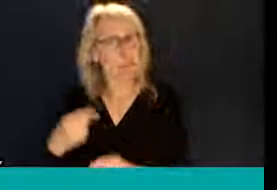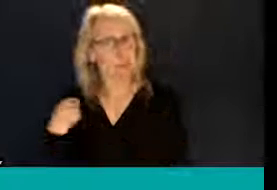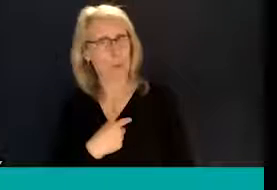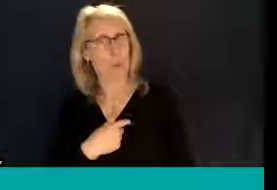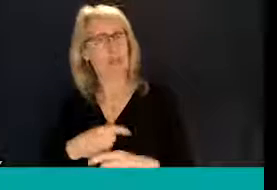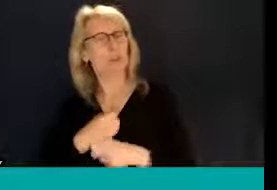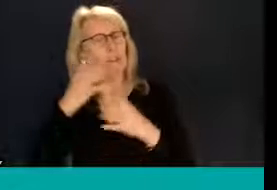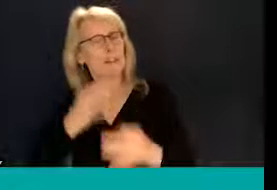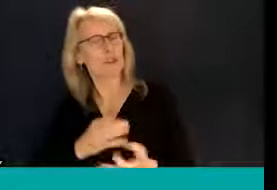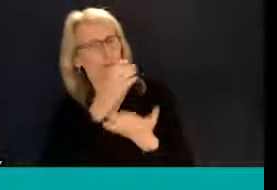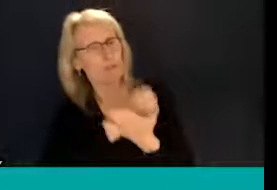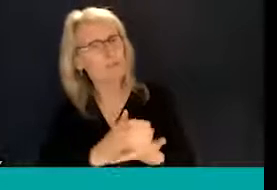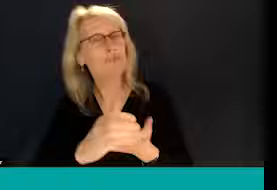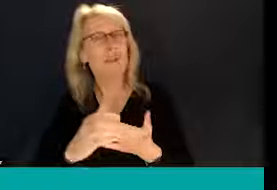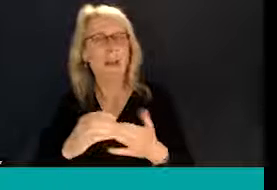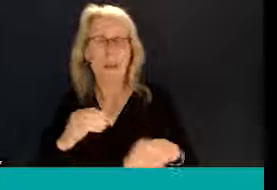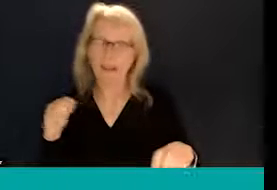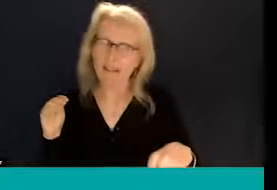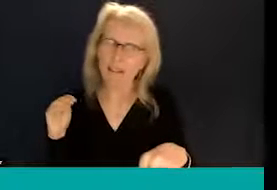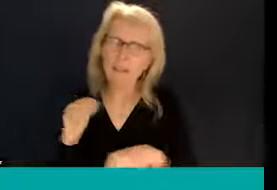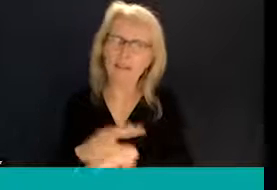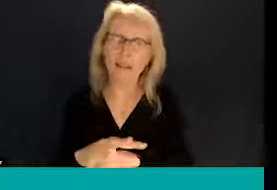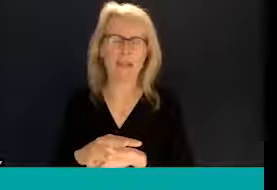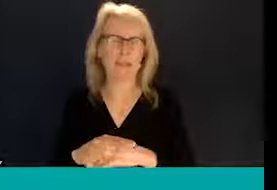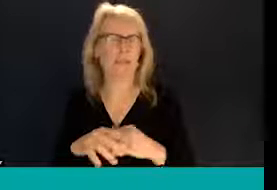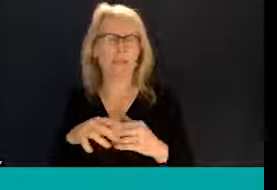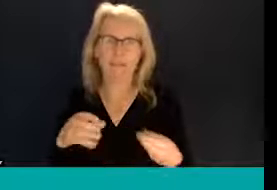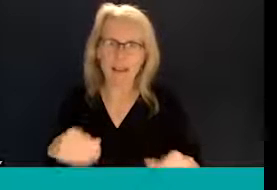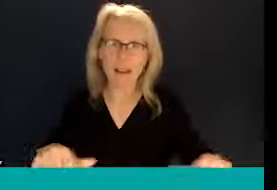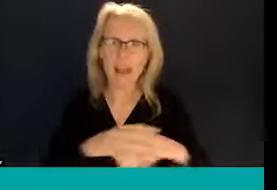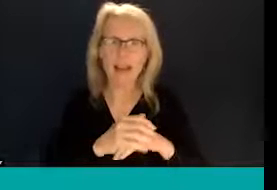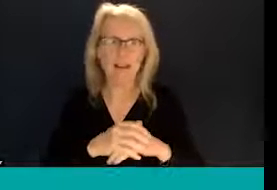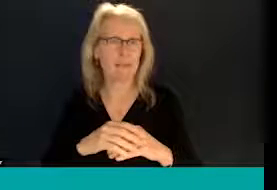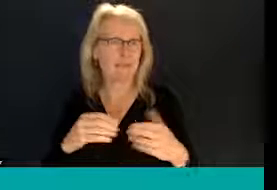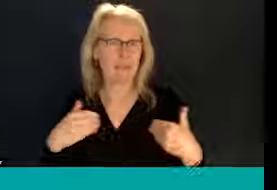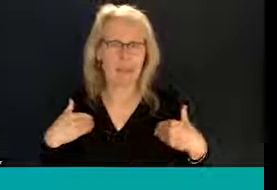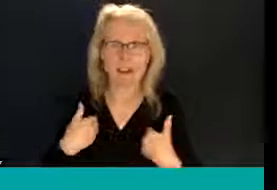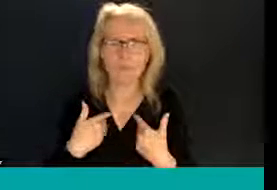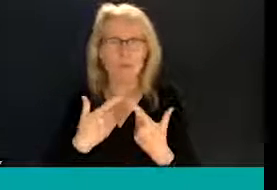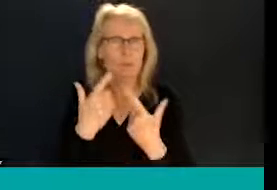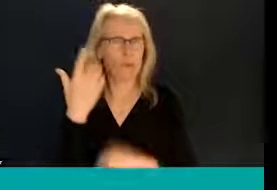the recovery and successional processes that exist in those ecosystems.